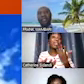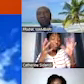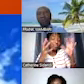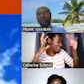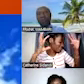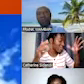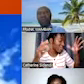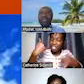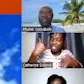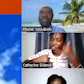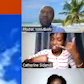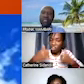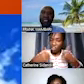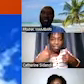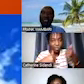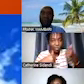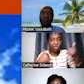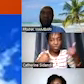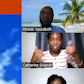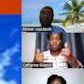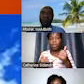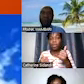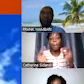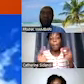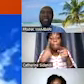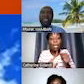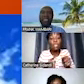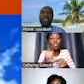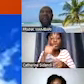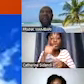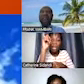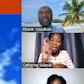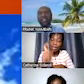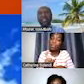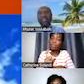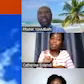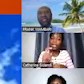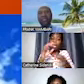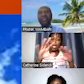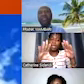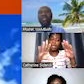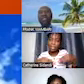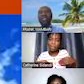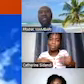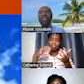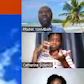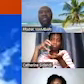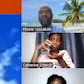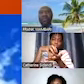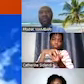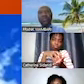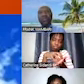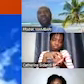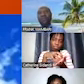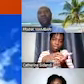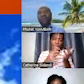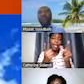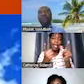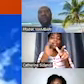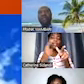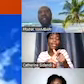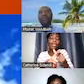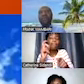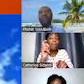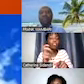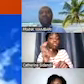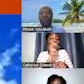doing whatever he or she is doing. But you need to accept the situation. You need to seek professional help and you need to